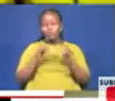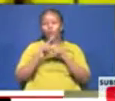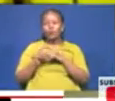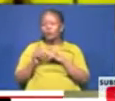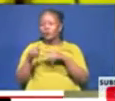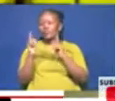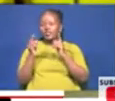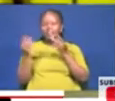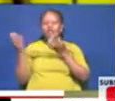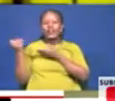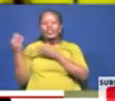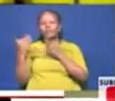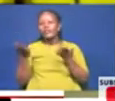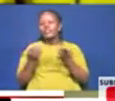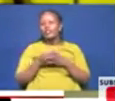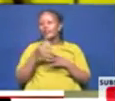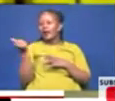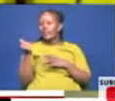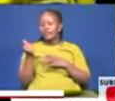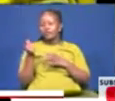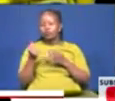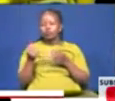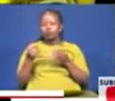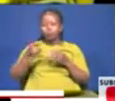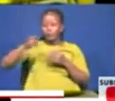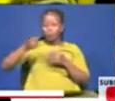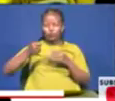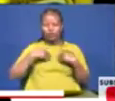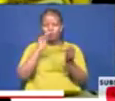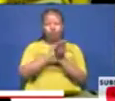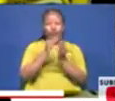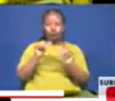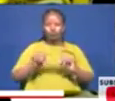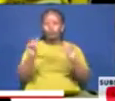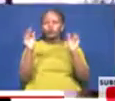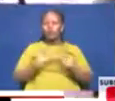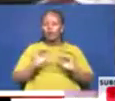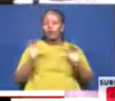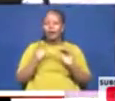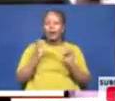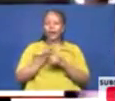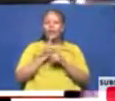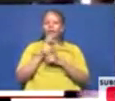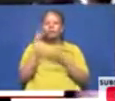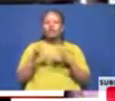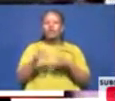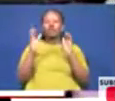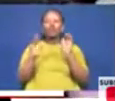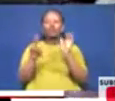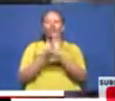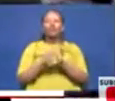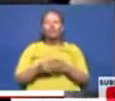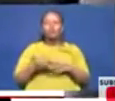affected batches to still be on the shelves, and a surveillance system has been set up to ensure compliance. And while the 10